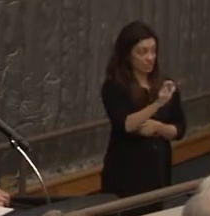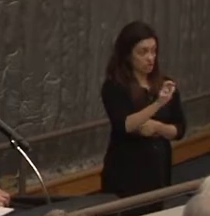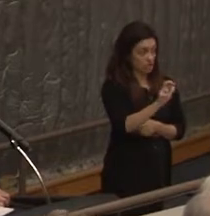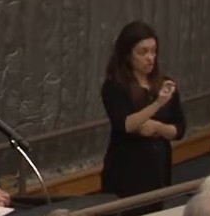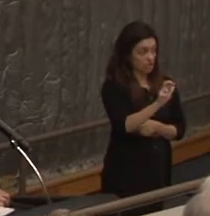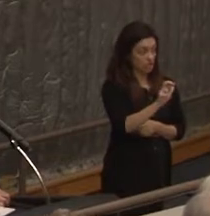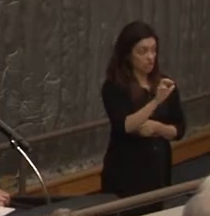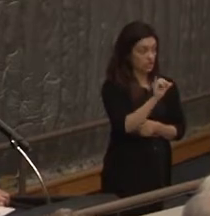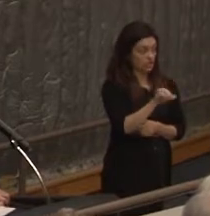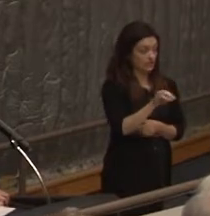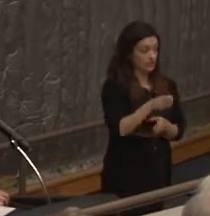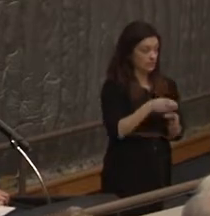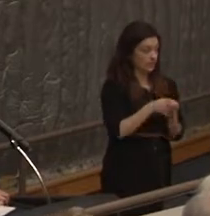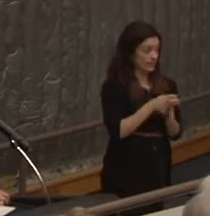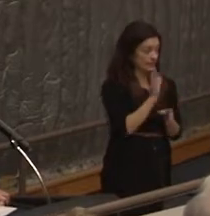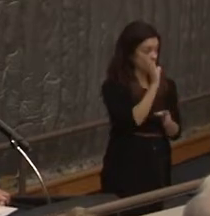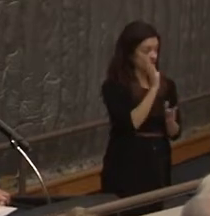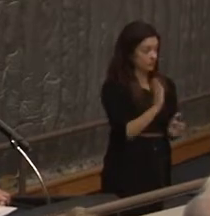today.